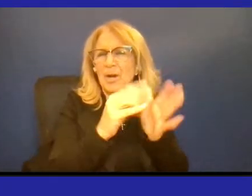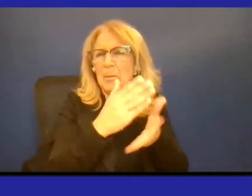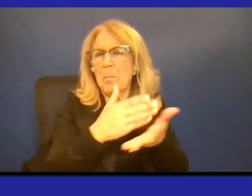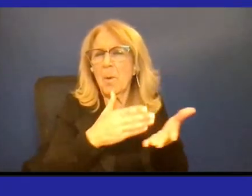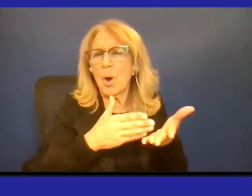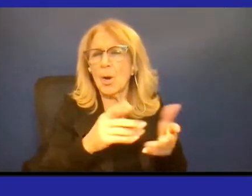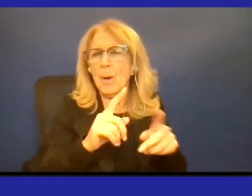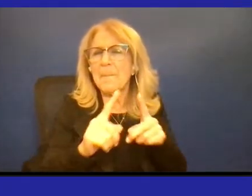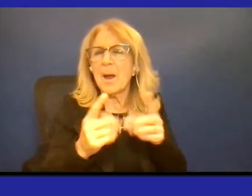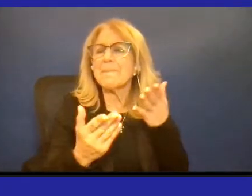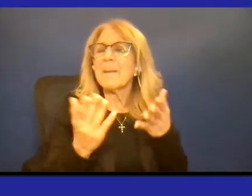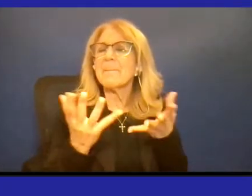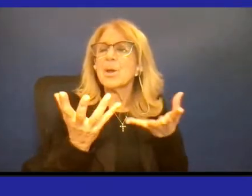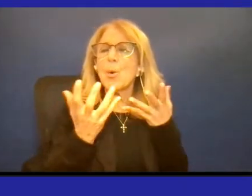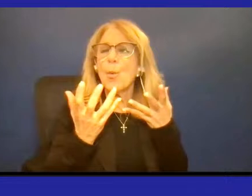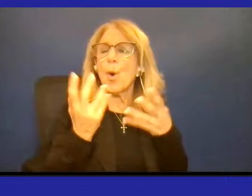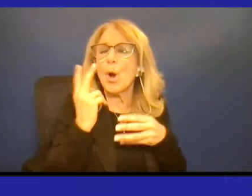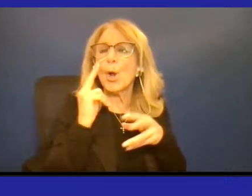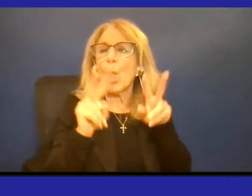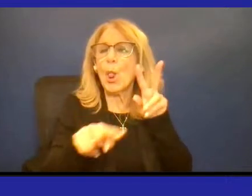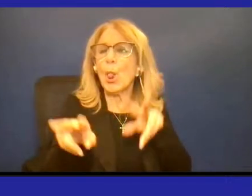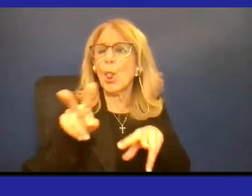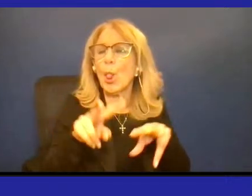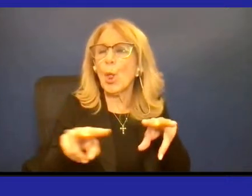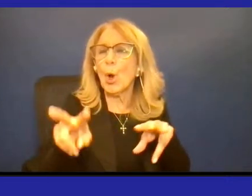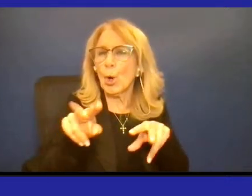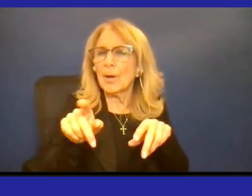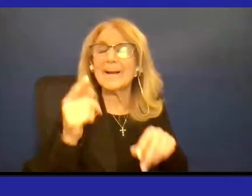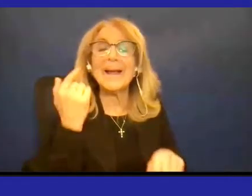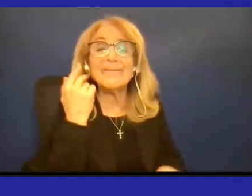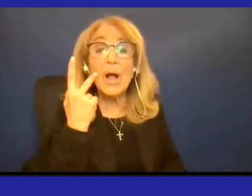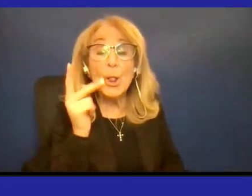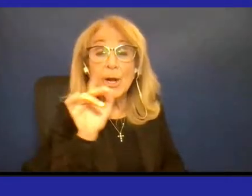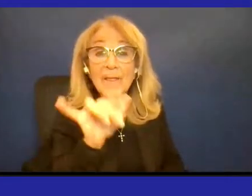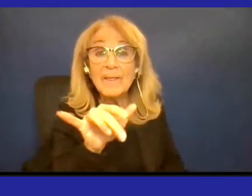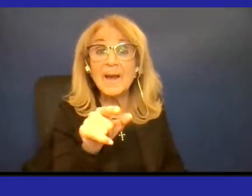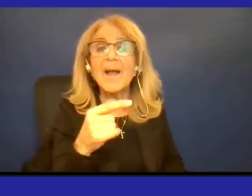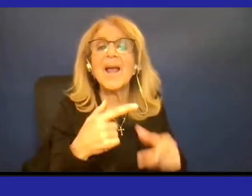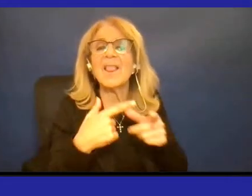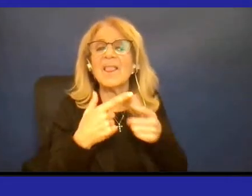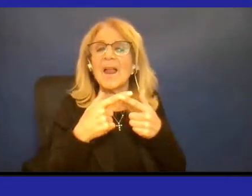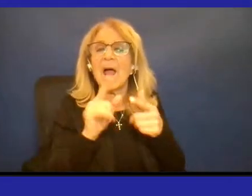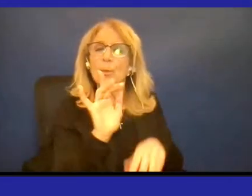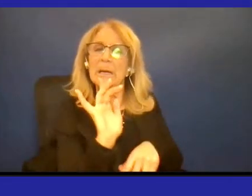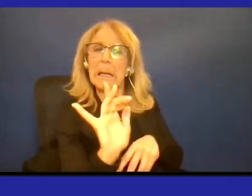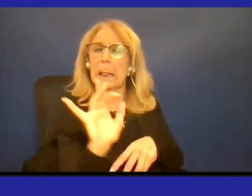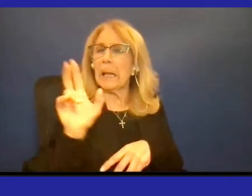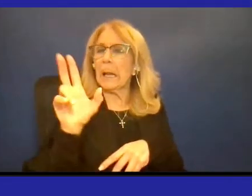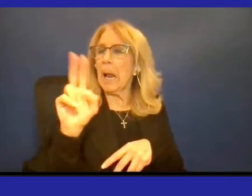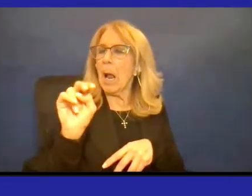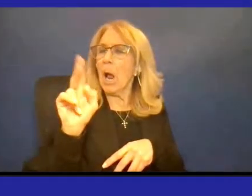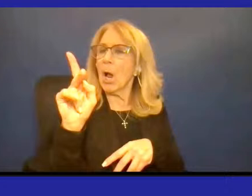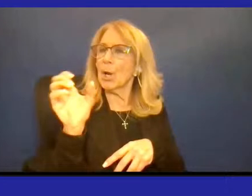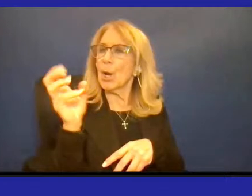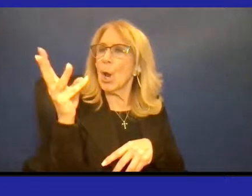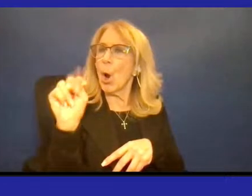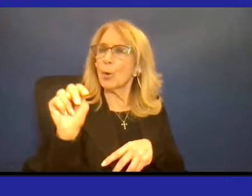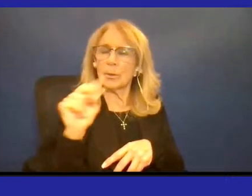at your missing. I mean, just so you know, like if I looked at this, I would actually go into unknown. You don't have my category here. And